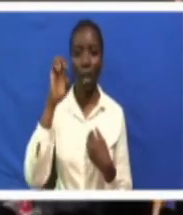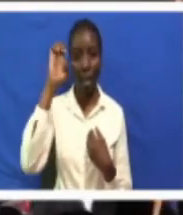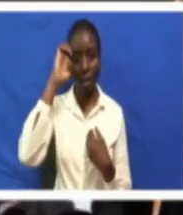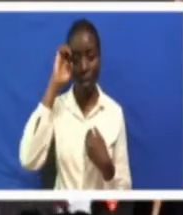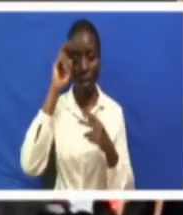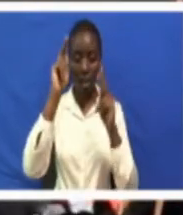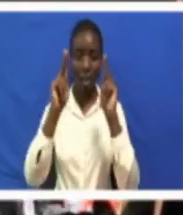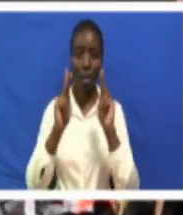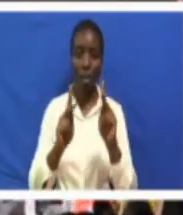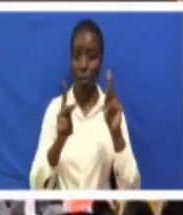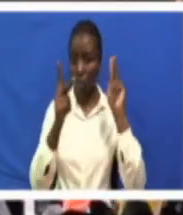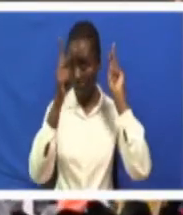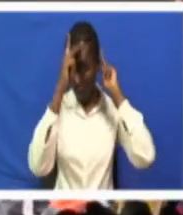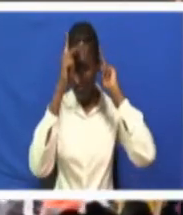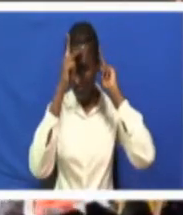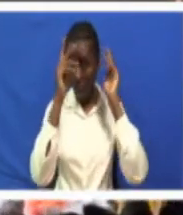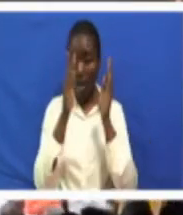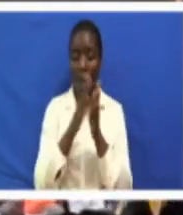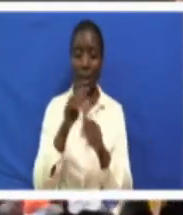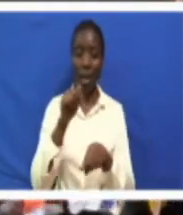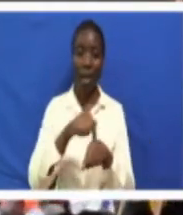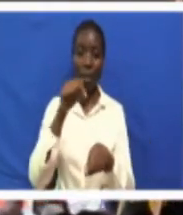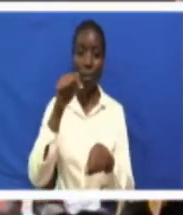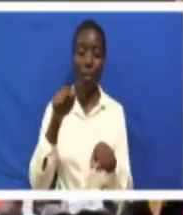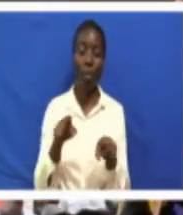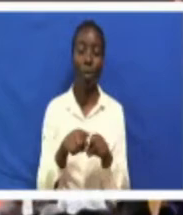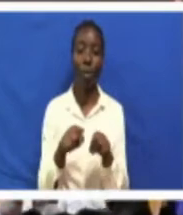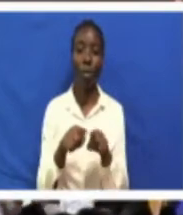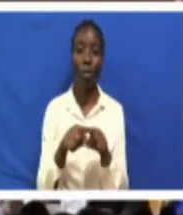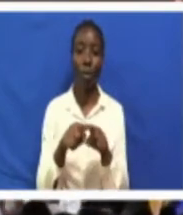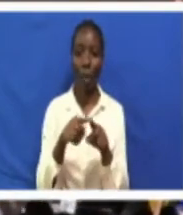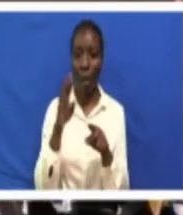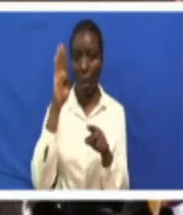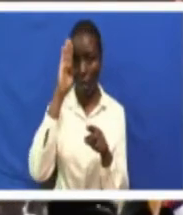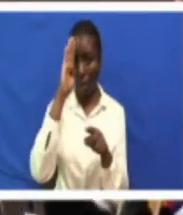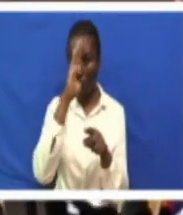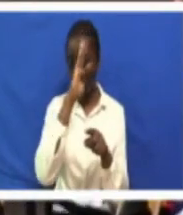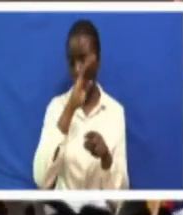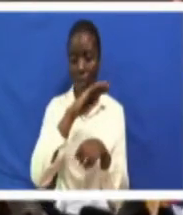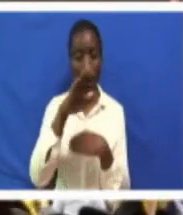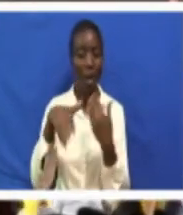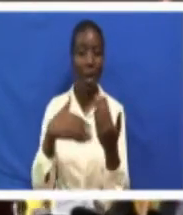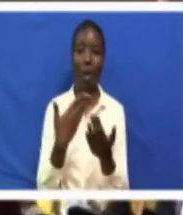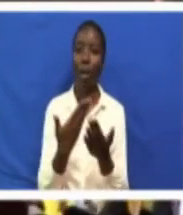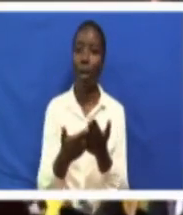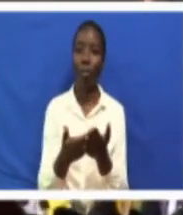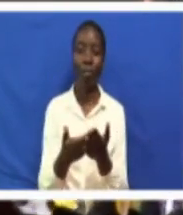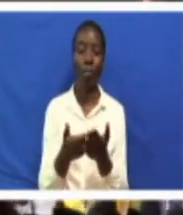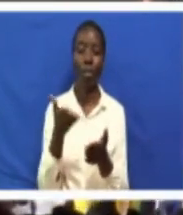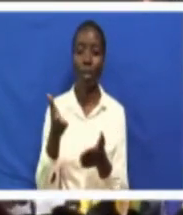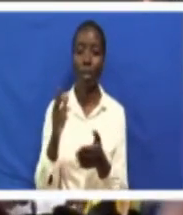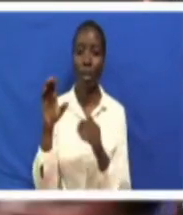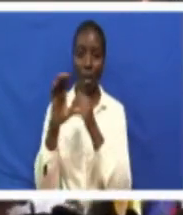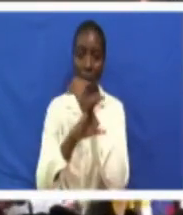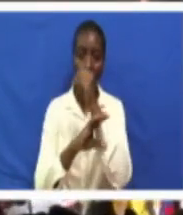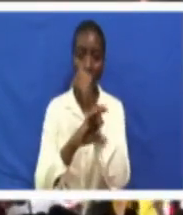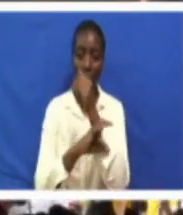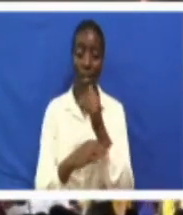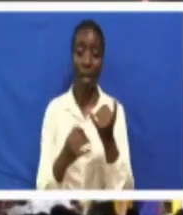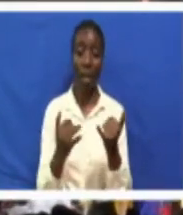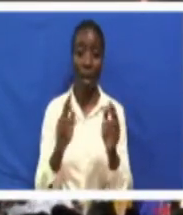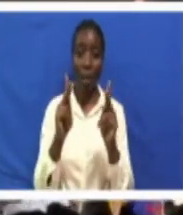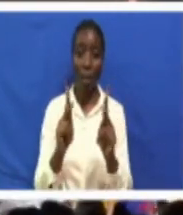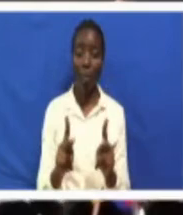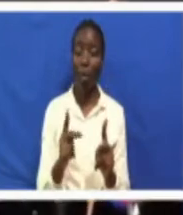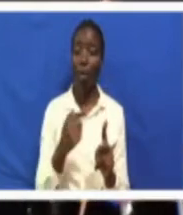kisumu kakamega and embu and bogoma so we are everywhere in this country yes for someone who is